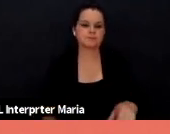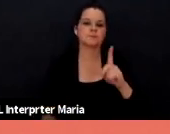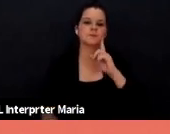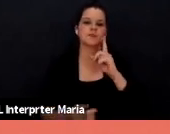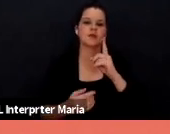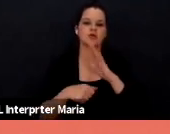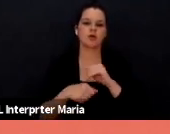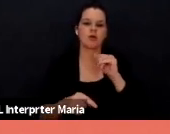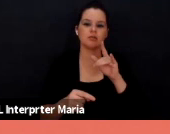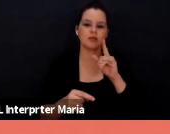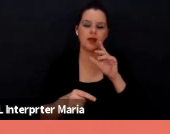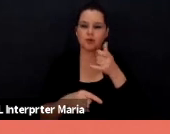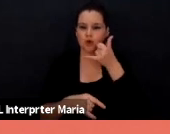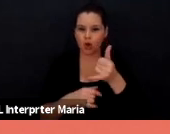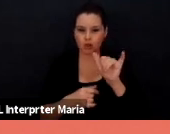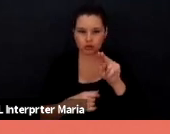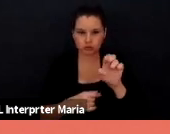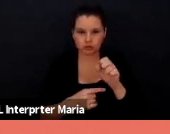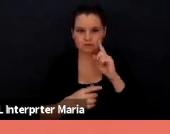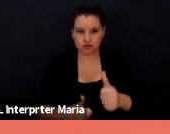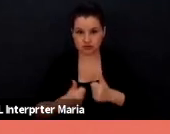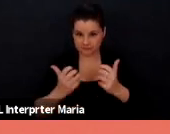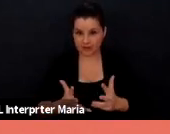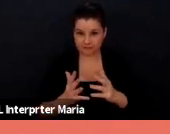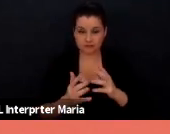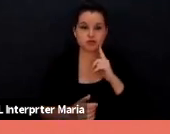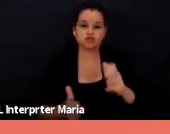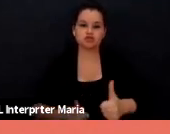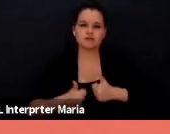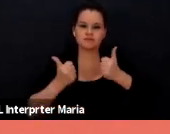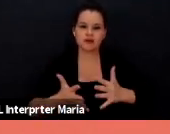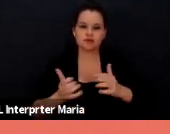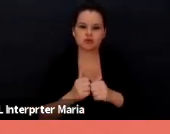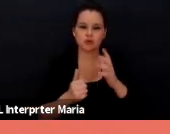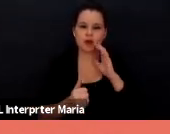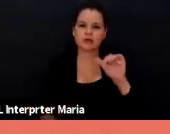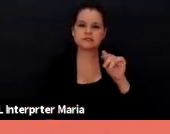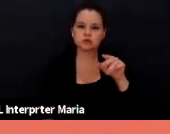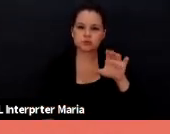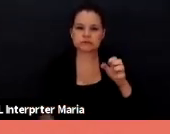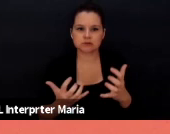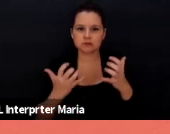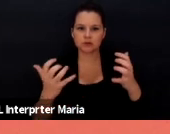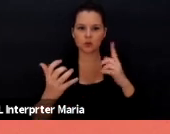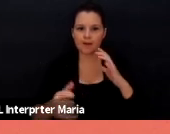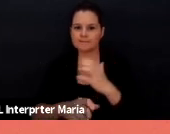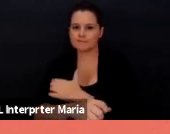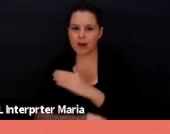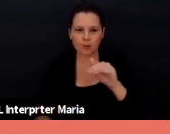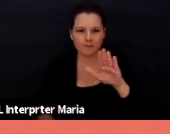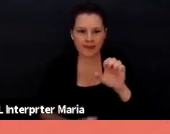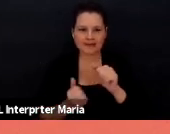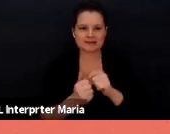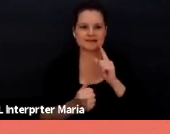call in June for Survivors Agenda, survivors are a constituency. We are a power base and inherently in survival